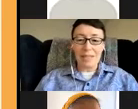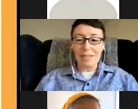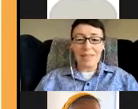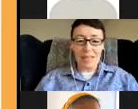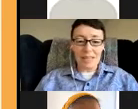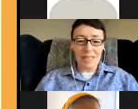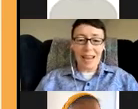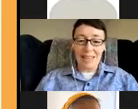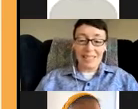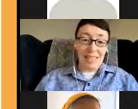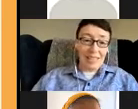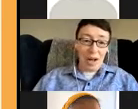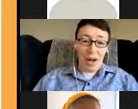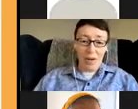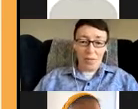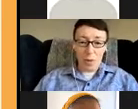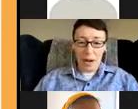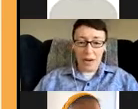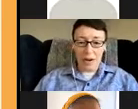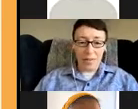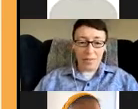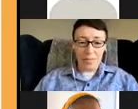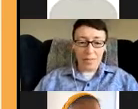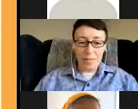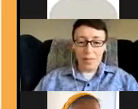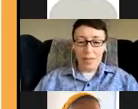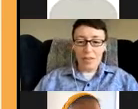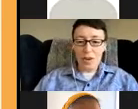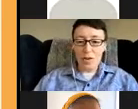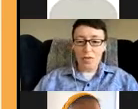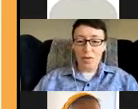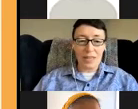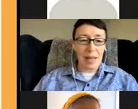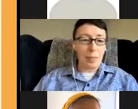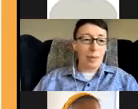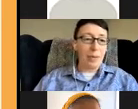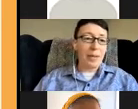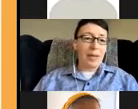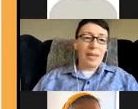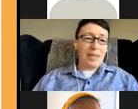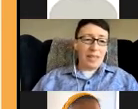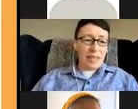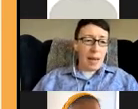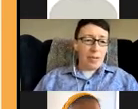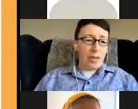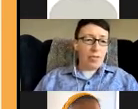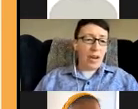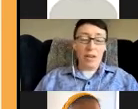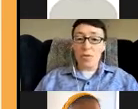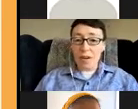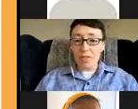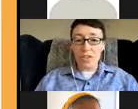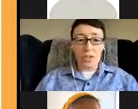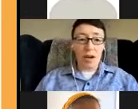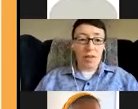CAPTA does and does not require. So, for example, does CAPTA create a